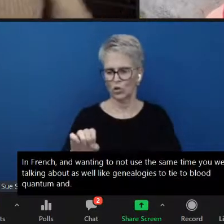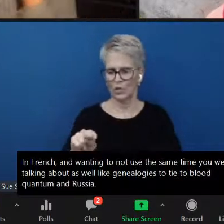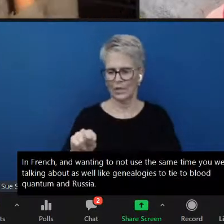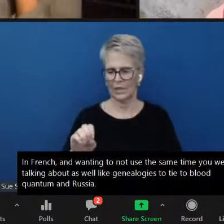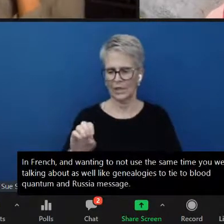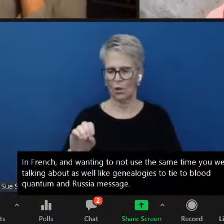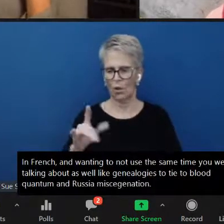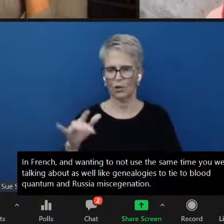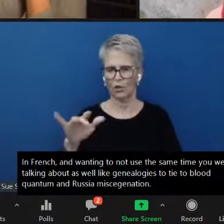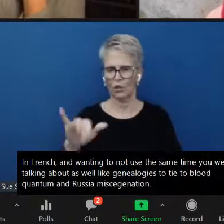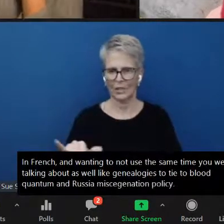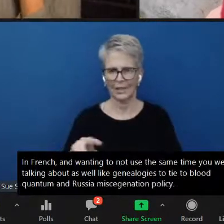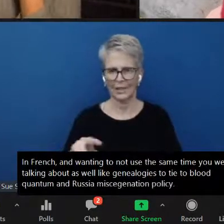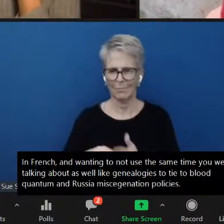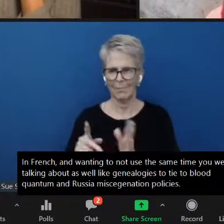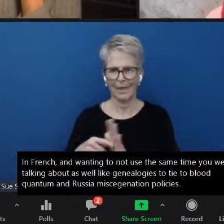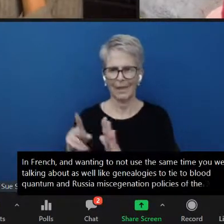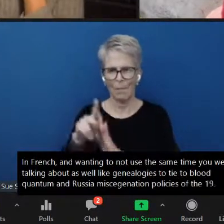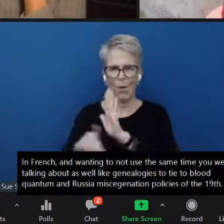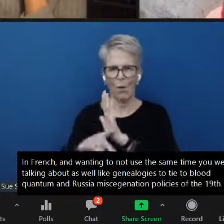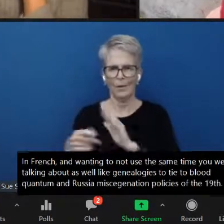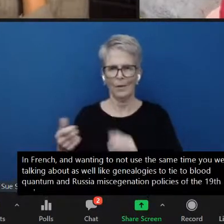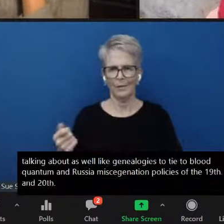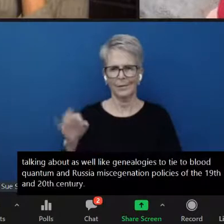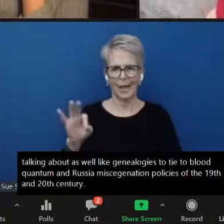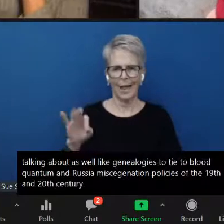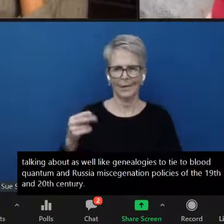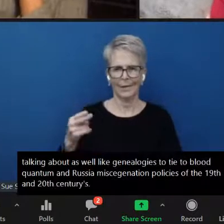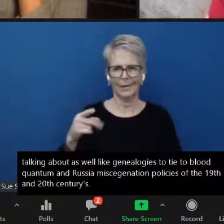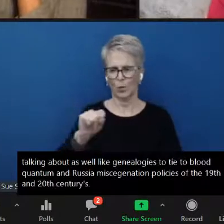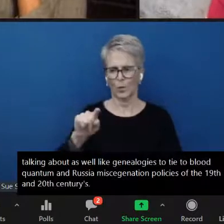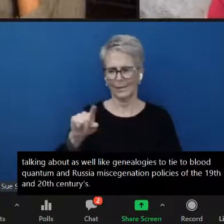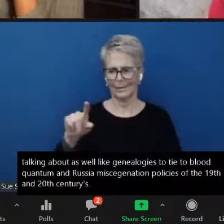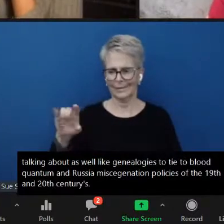racial miscegenation policies of the 19th and 20th centuries.